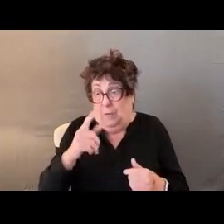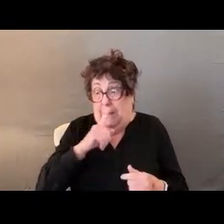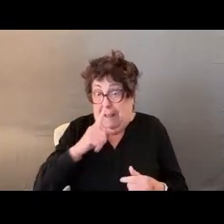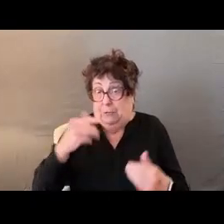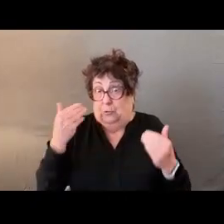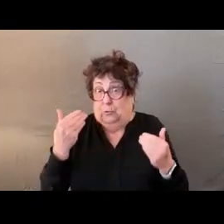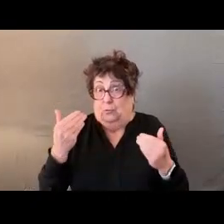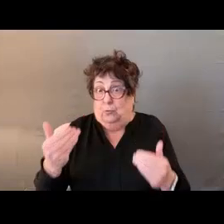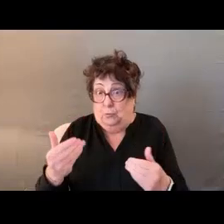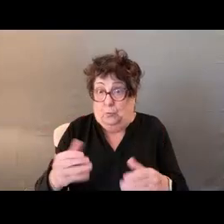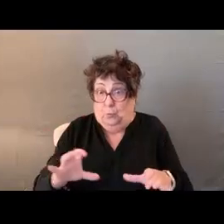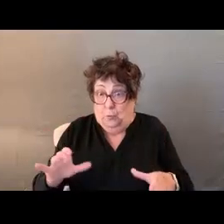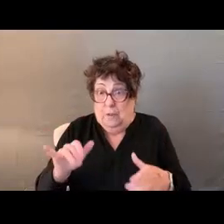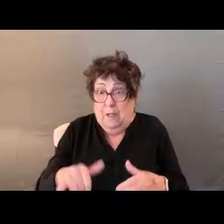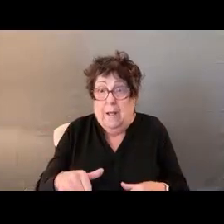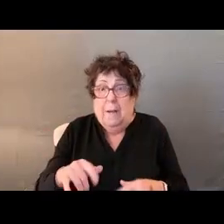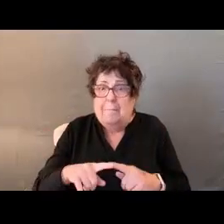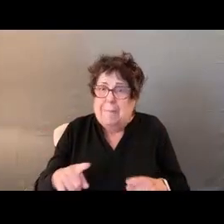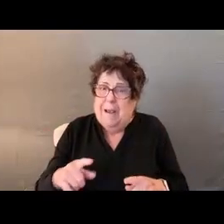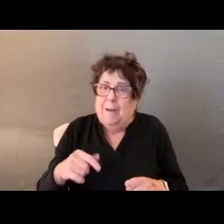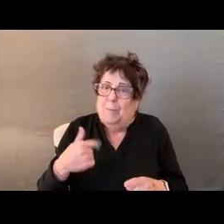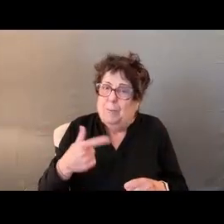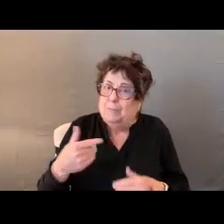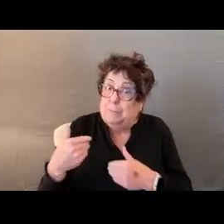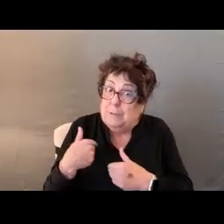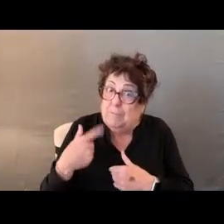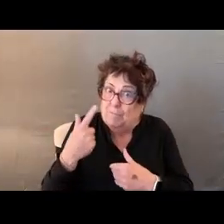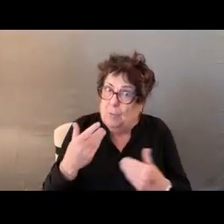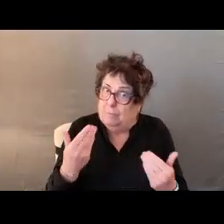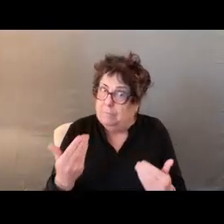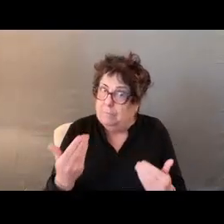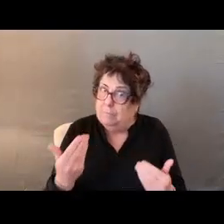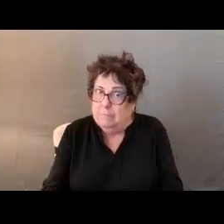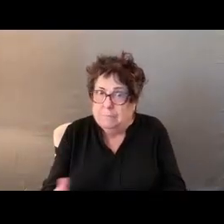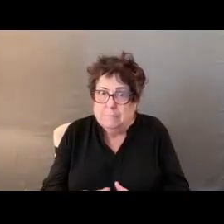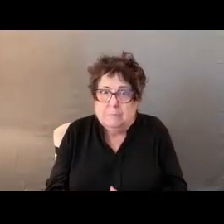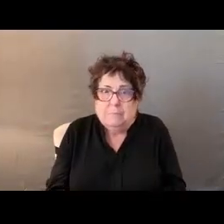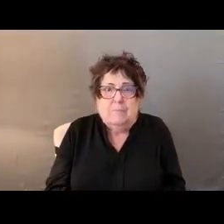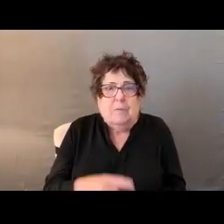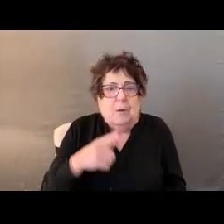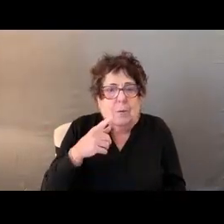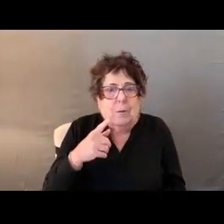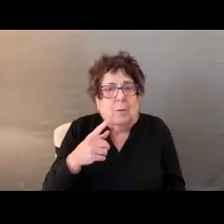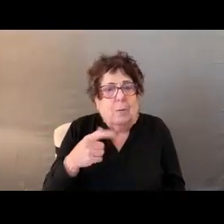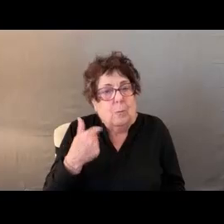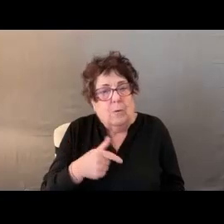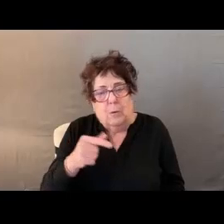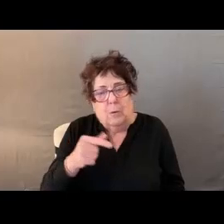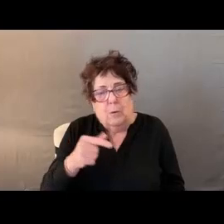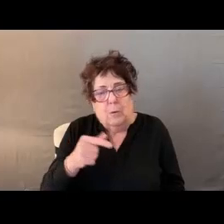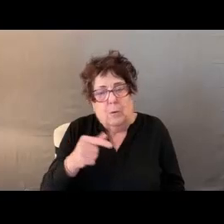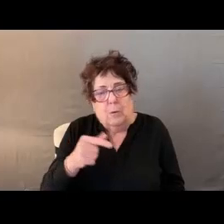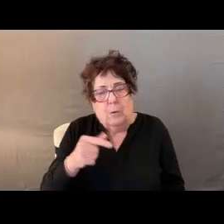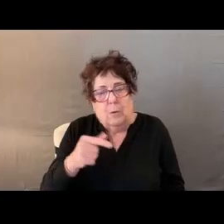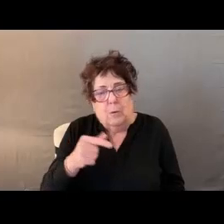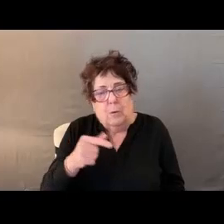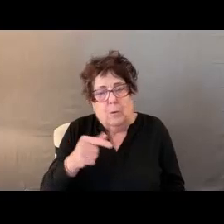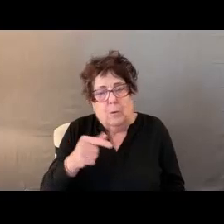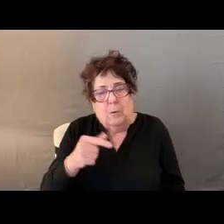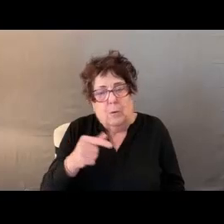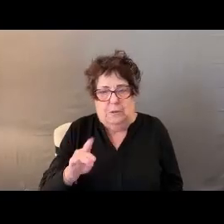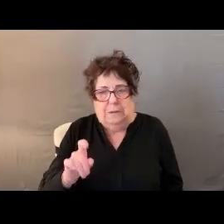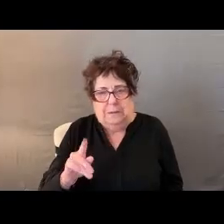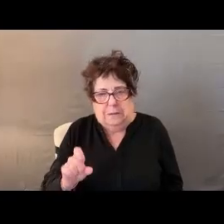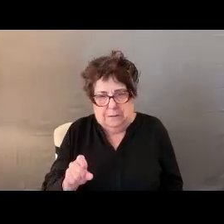grantee of billions of dollars of federal funds and they are the subrecipients of those funds, the reality is that we really